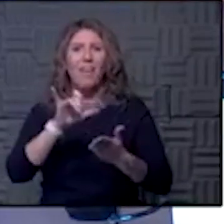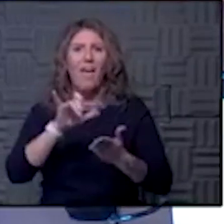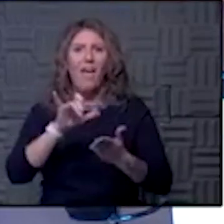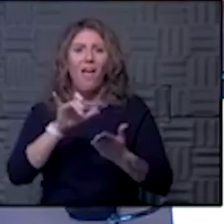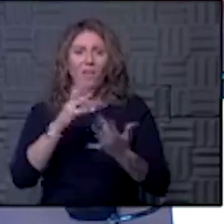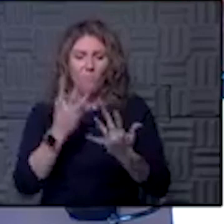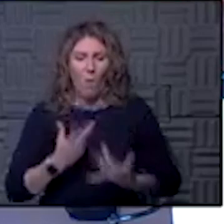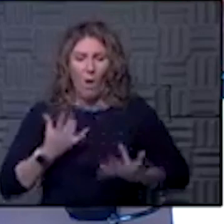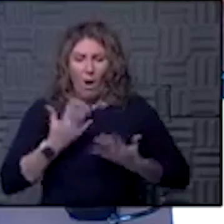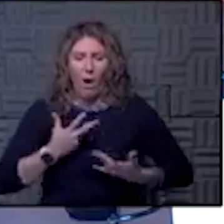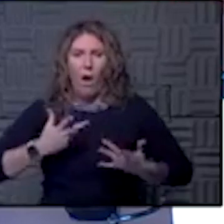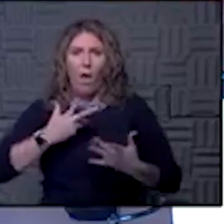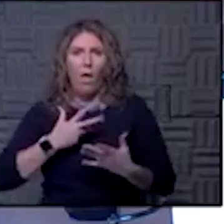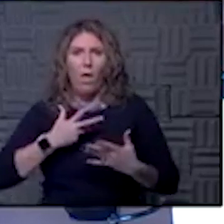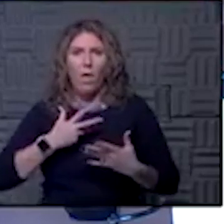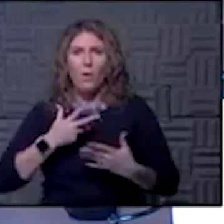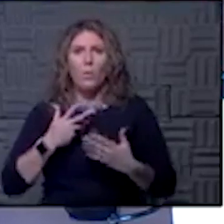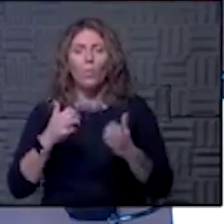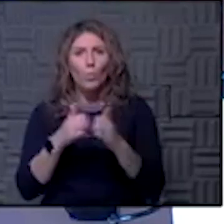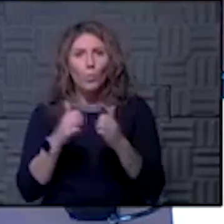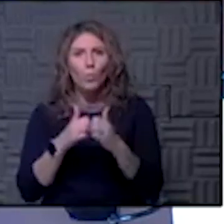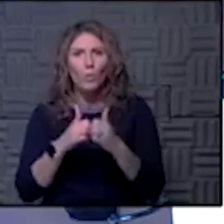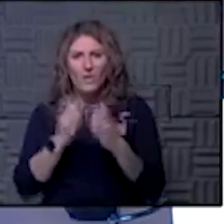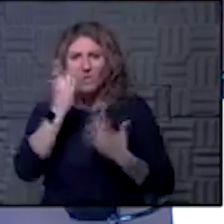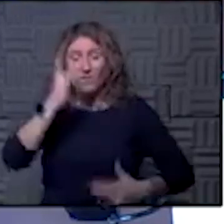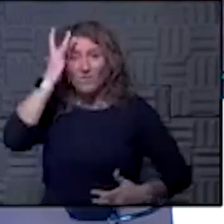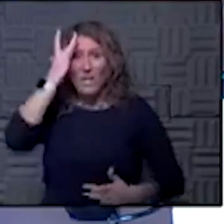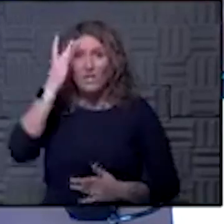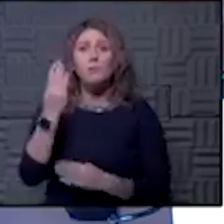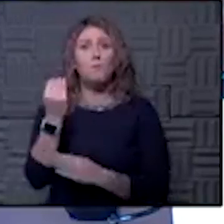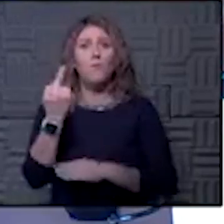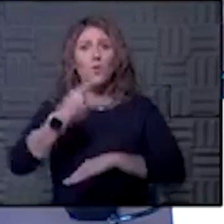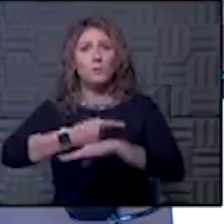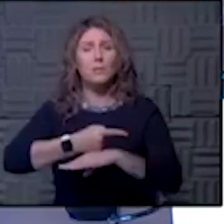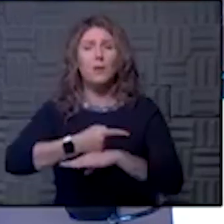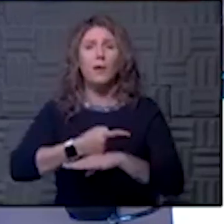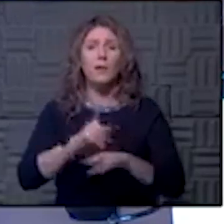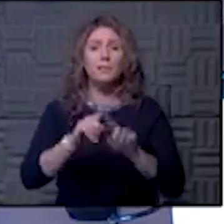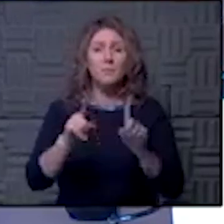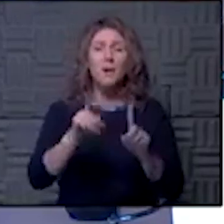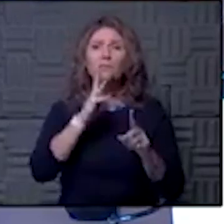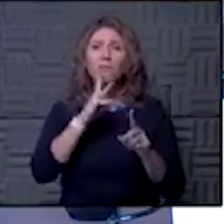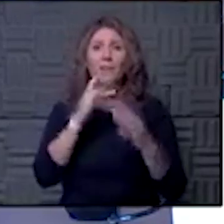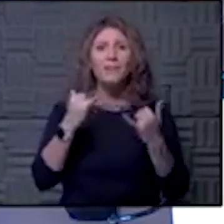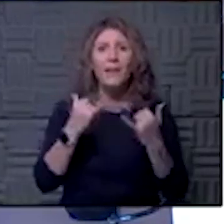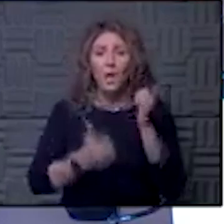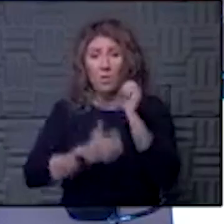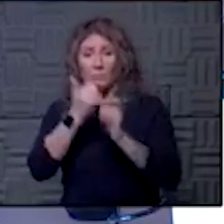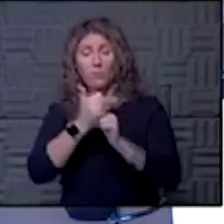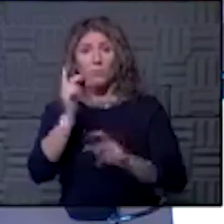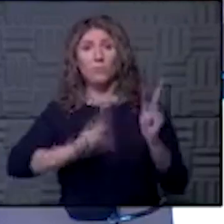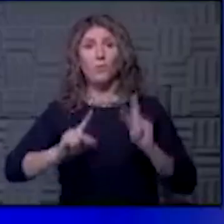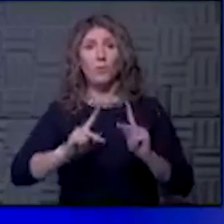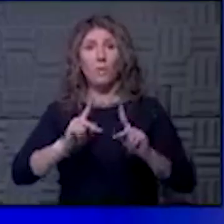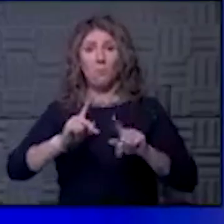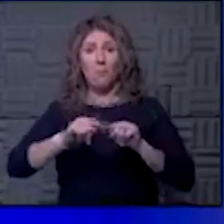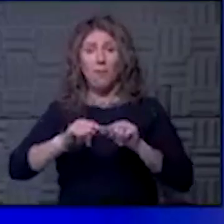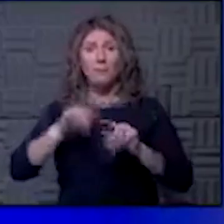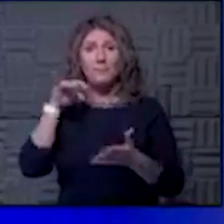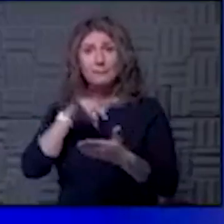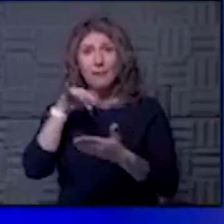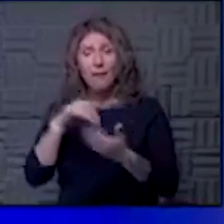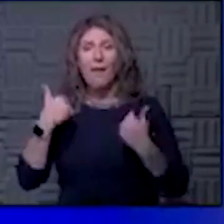been 14 days. But what are we talking about now? We know that the majority of people, based on the studies, who will